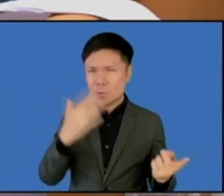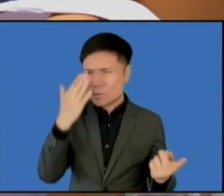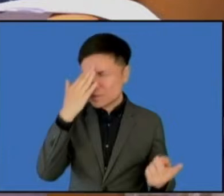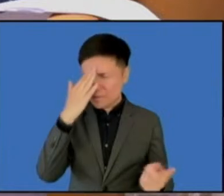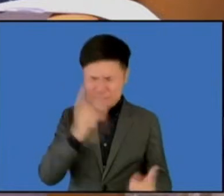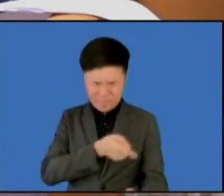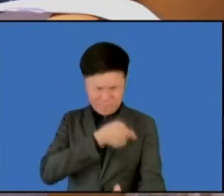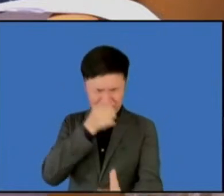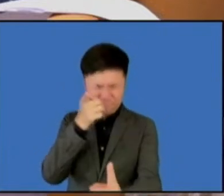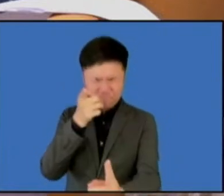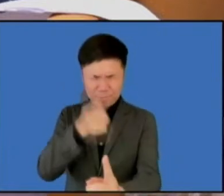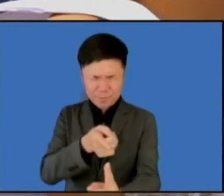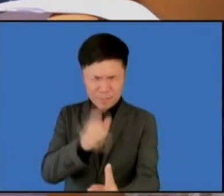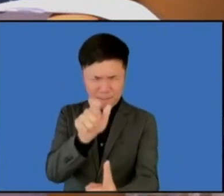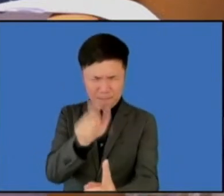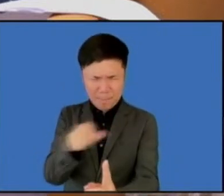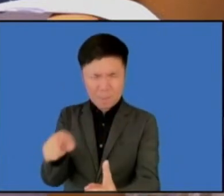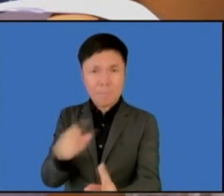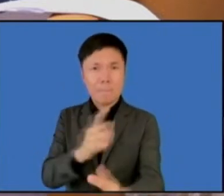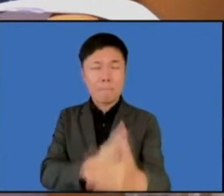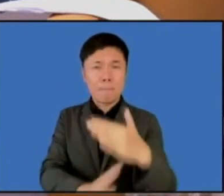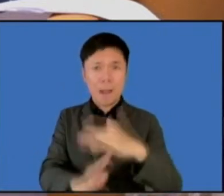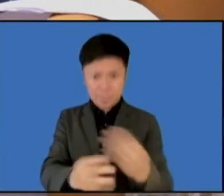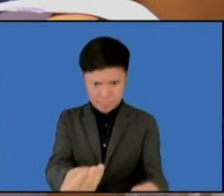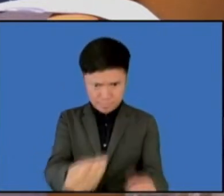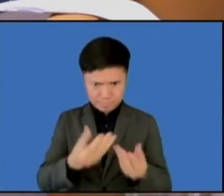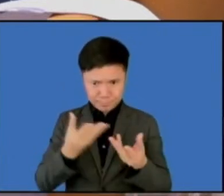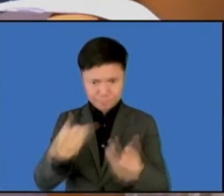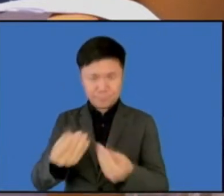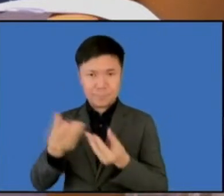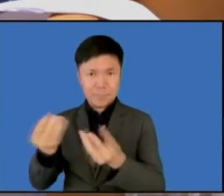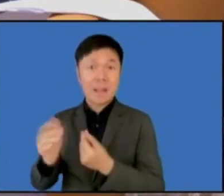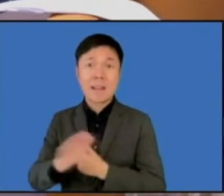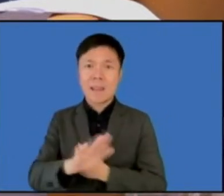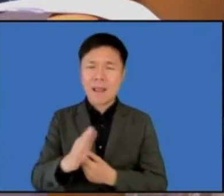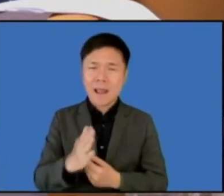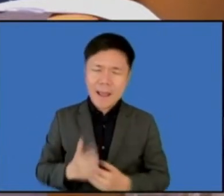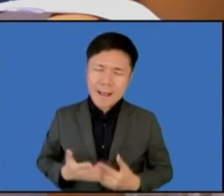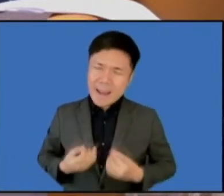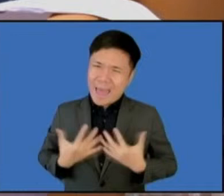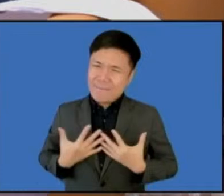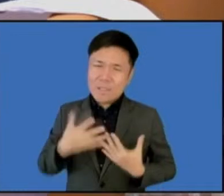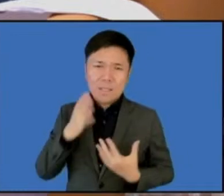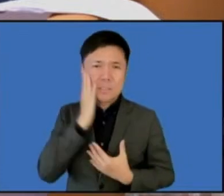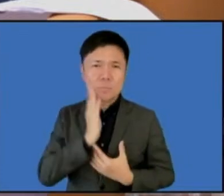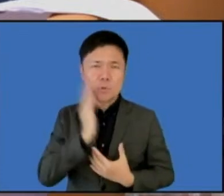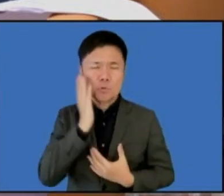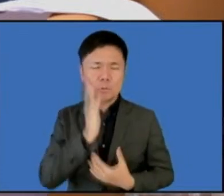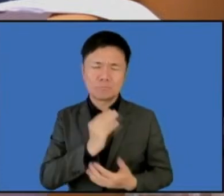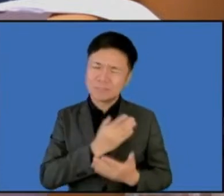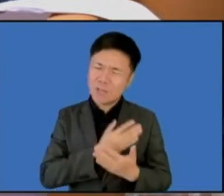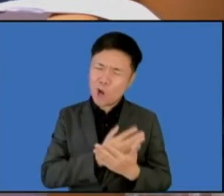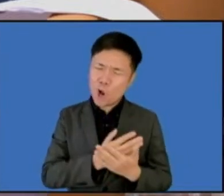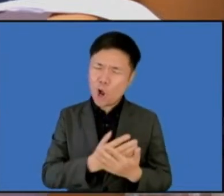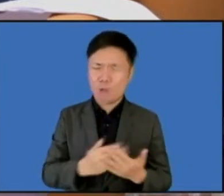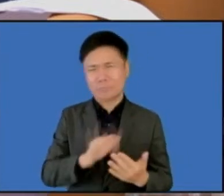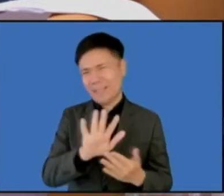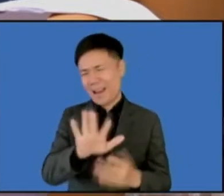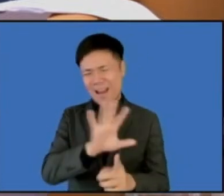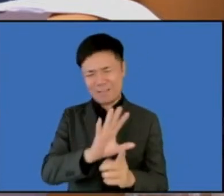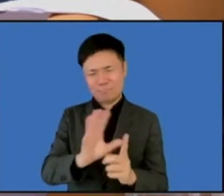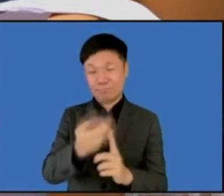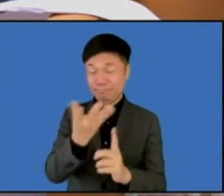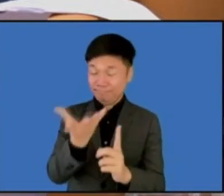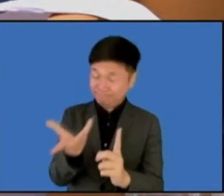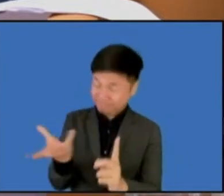migrant voices. The lived experiences of migrants in all its nuances, in all its idiosyncrasies, needs to